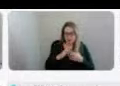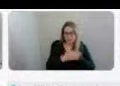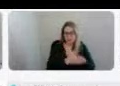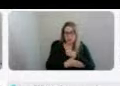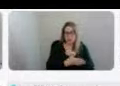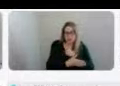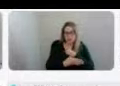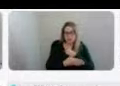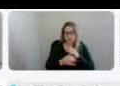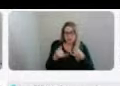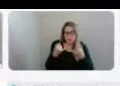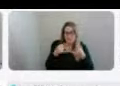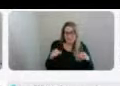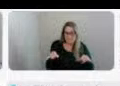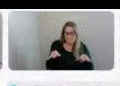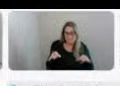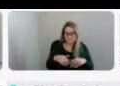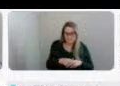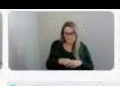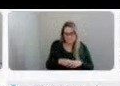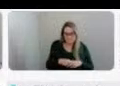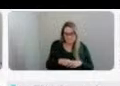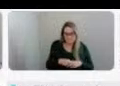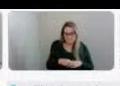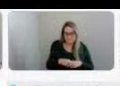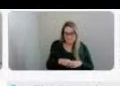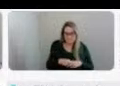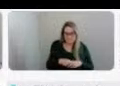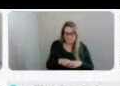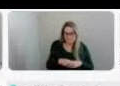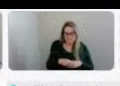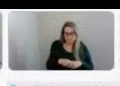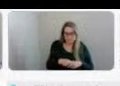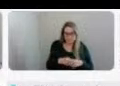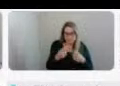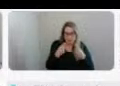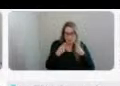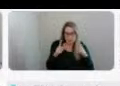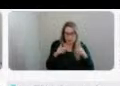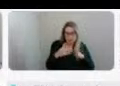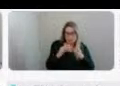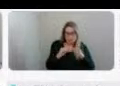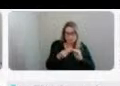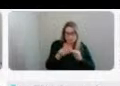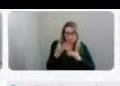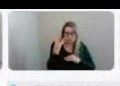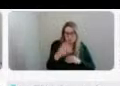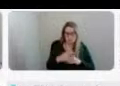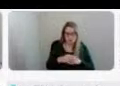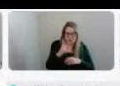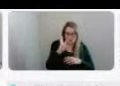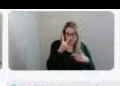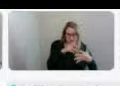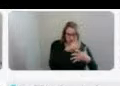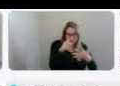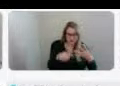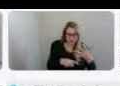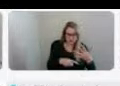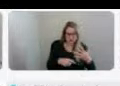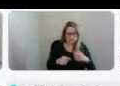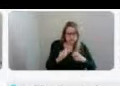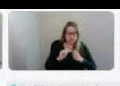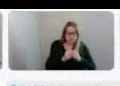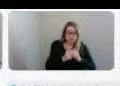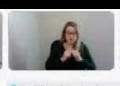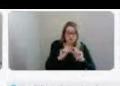and undivided census tracts failed and finally violation number four of the six goals competitive